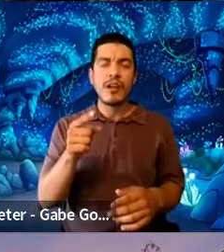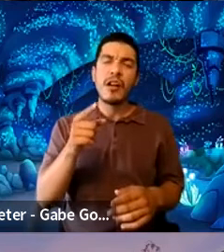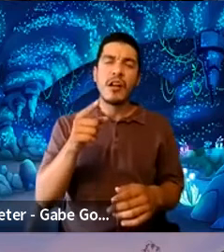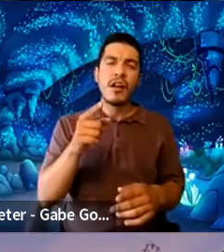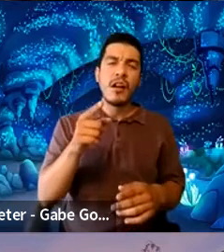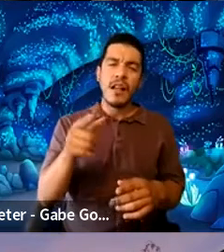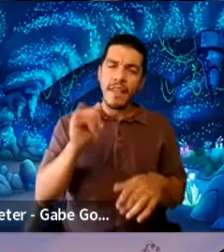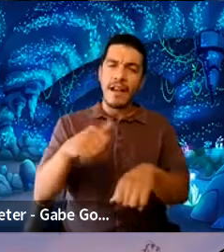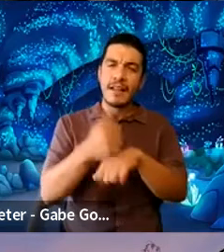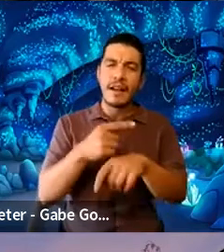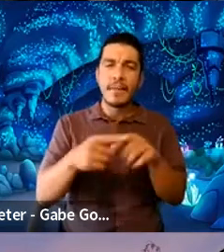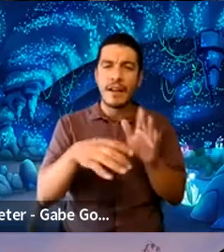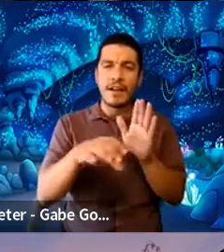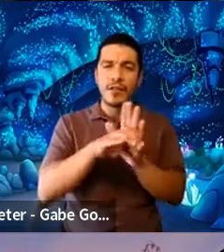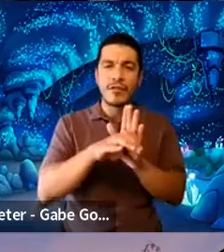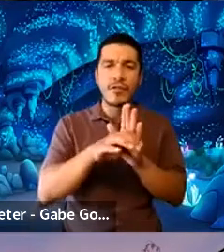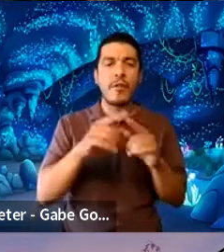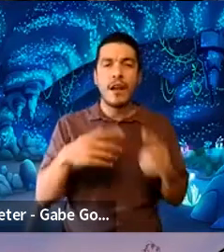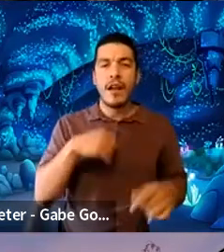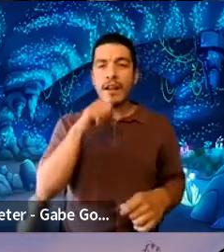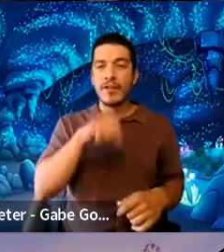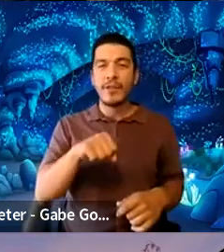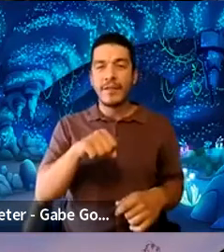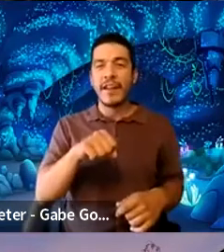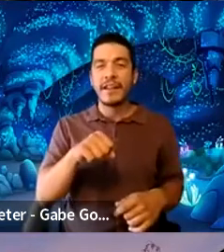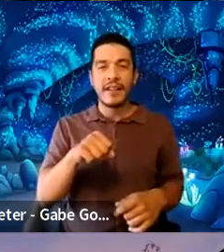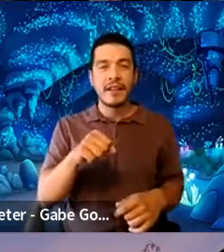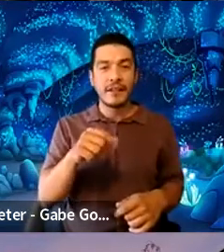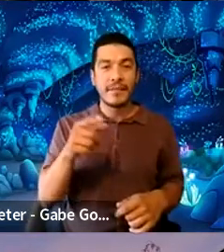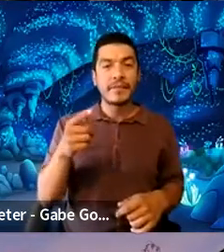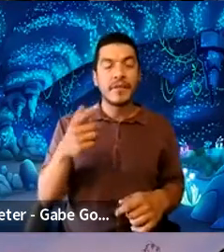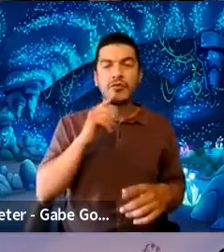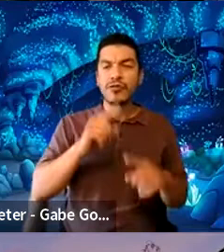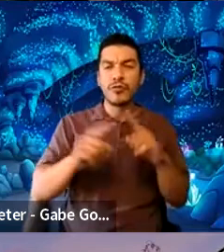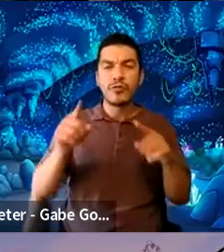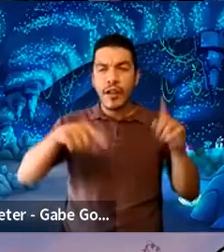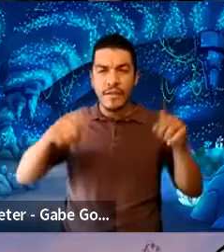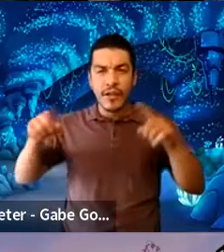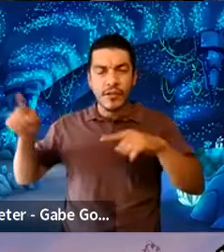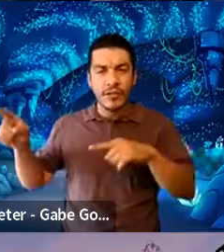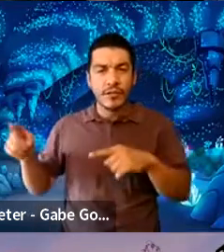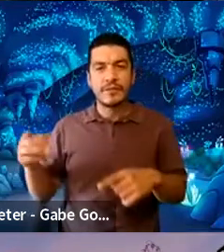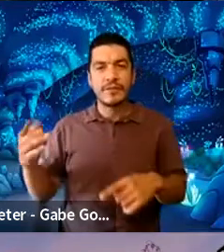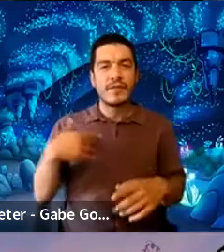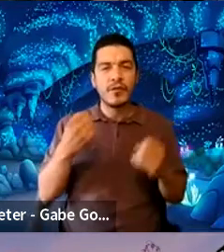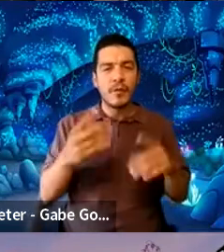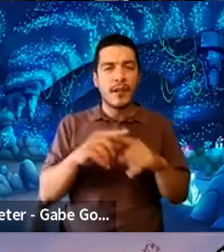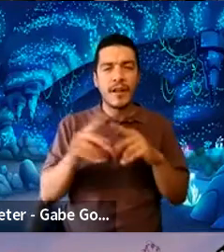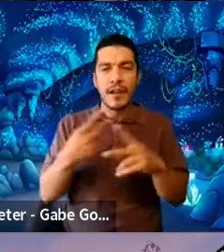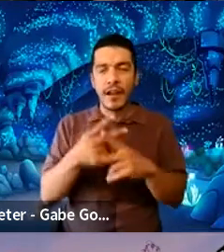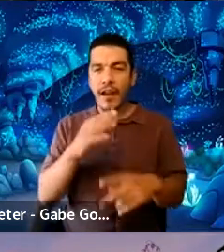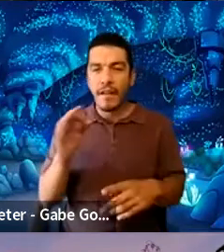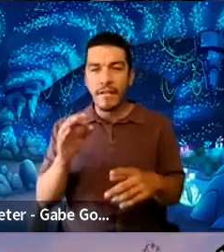setting, but the characters. What I loved is that it's so diverse. There's so many different types of